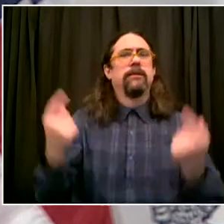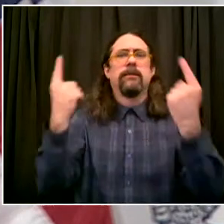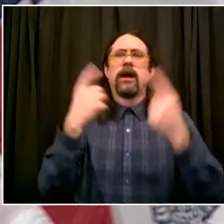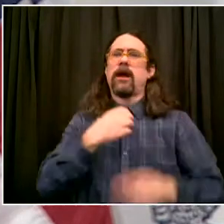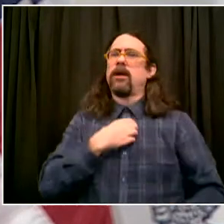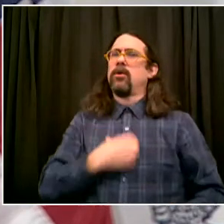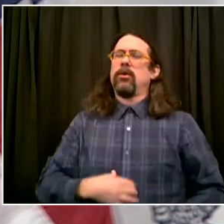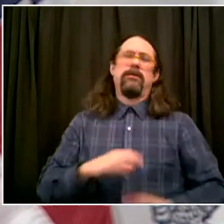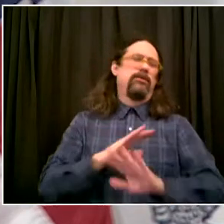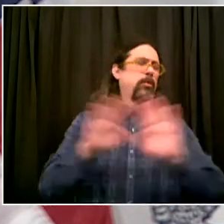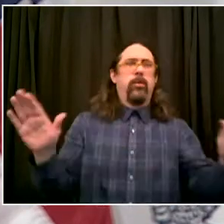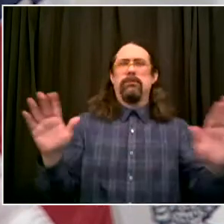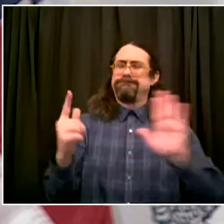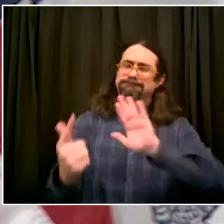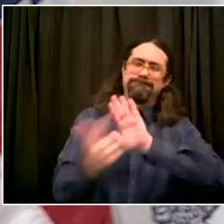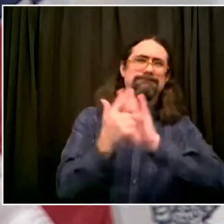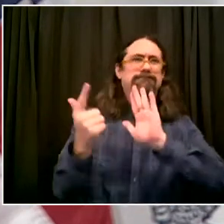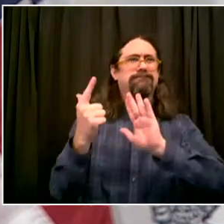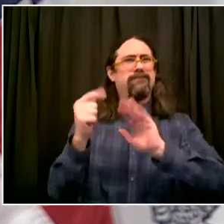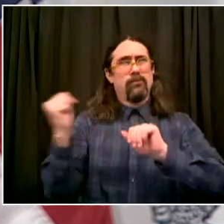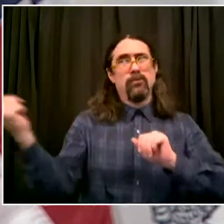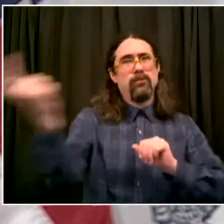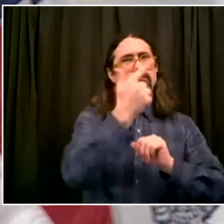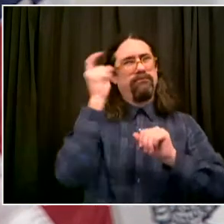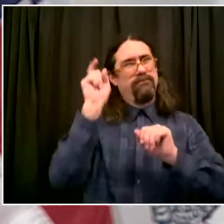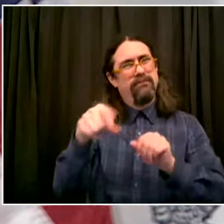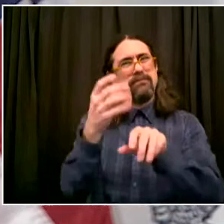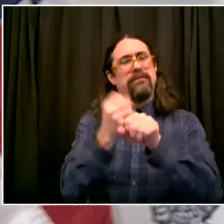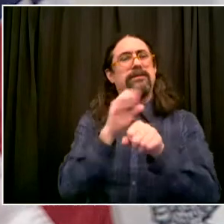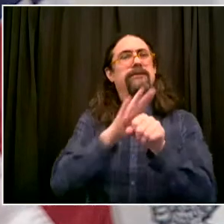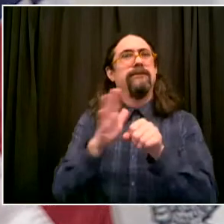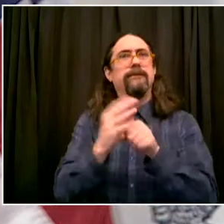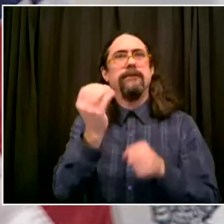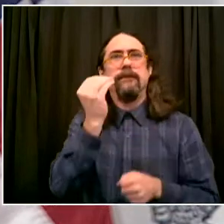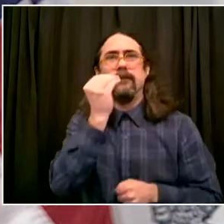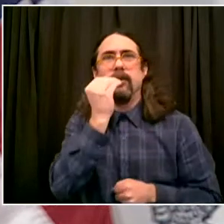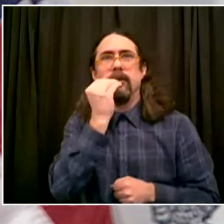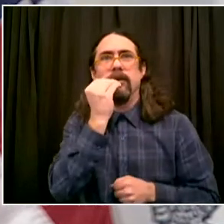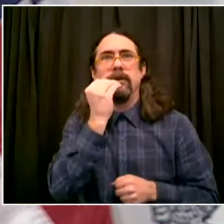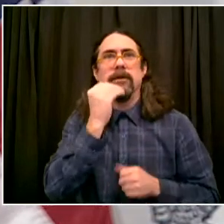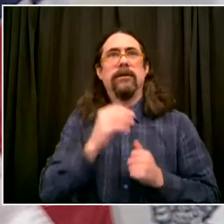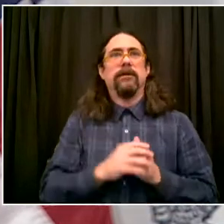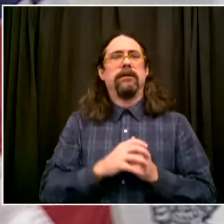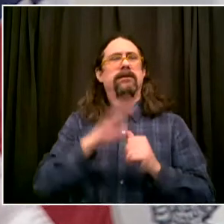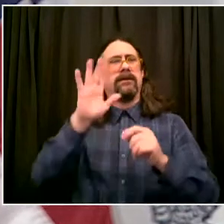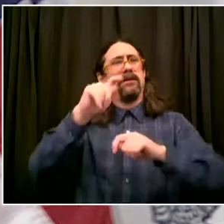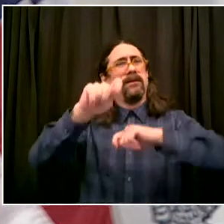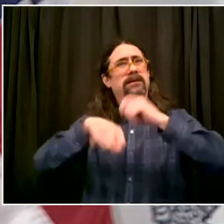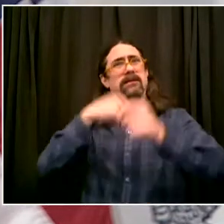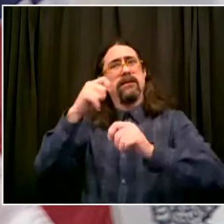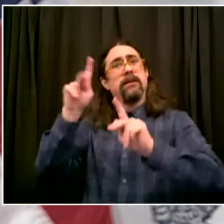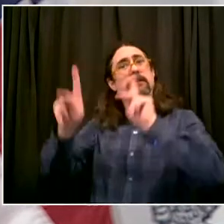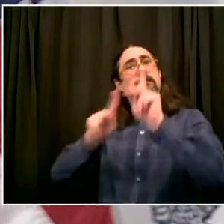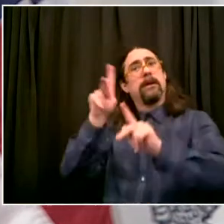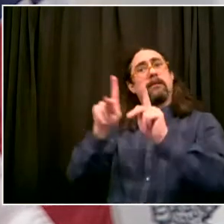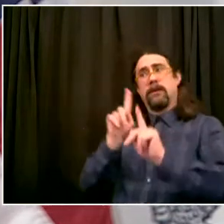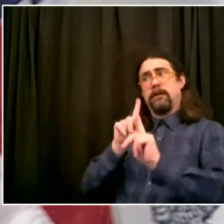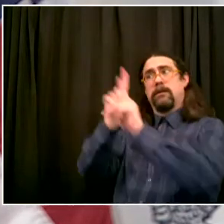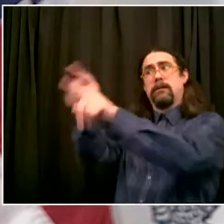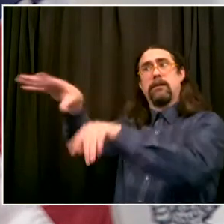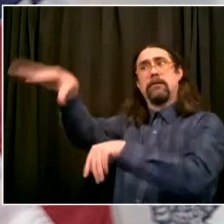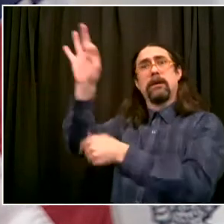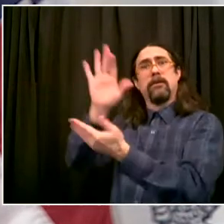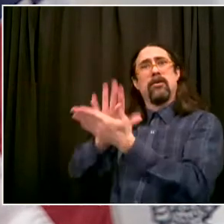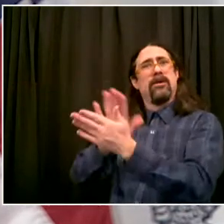for folks who need those home deliveries, folks who are homebound, don't have a choice, call 311. We're going to get you a delivery right away.